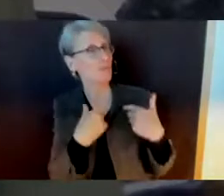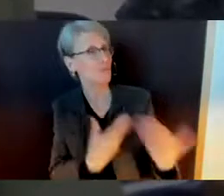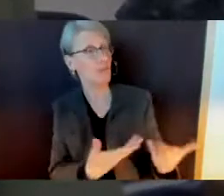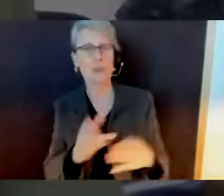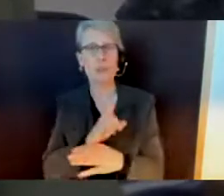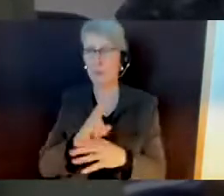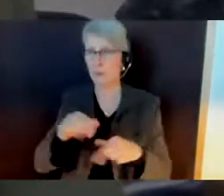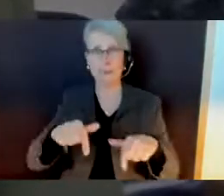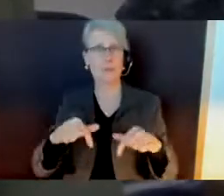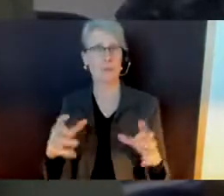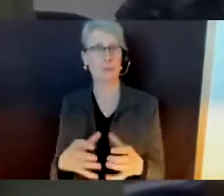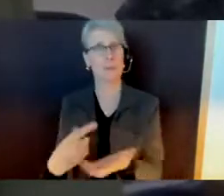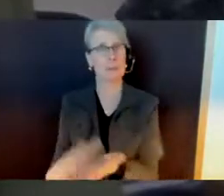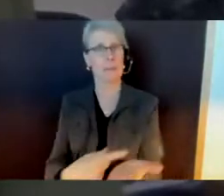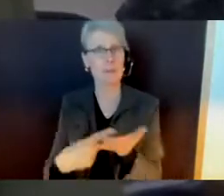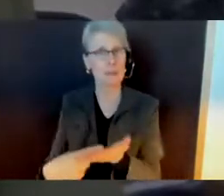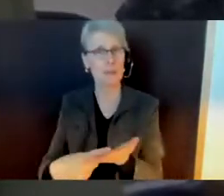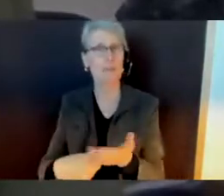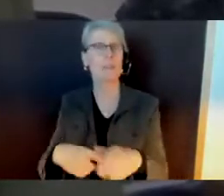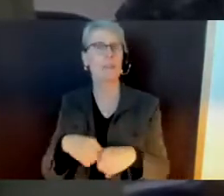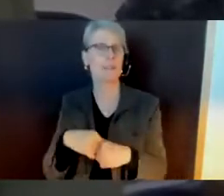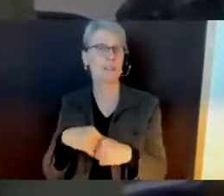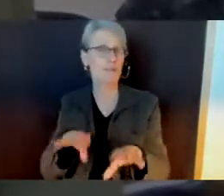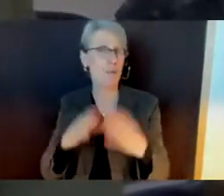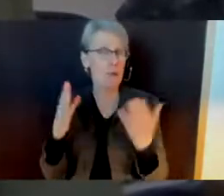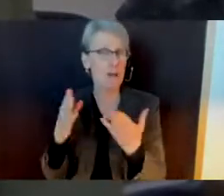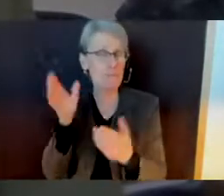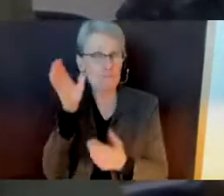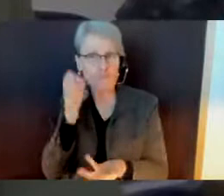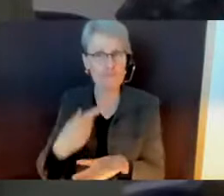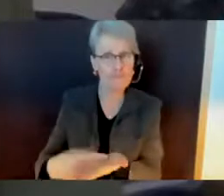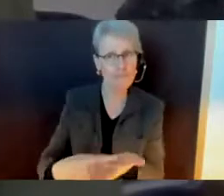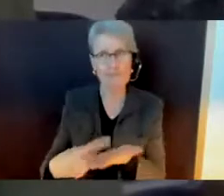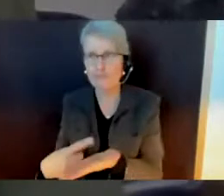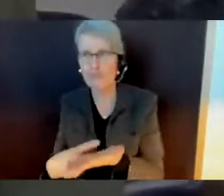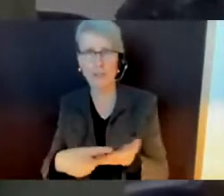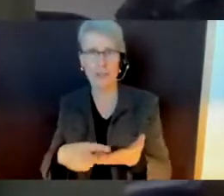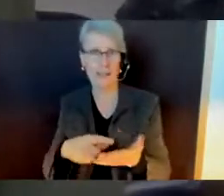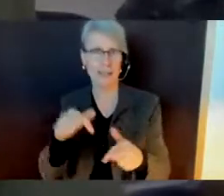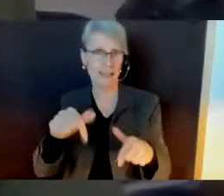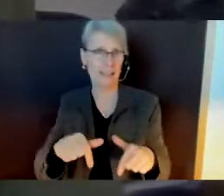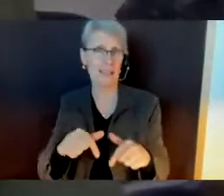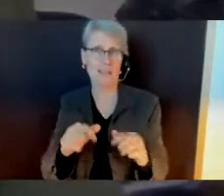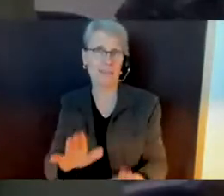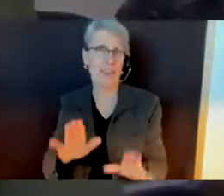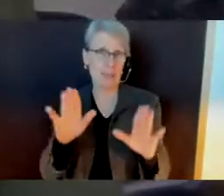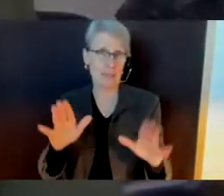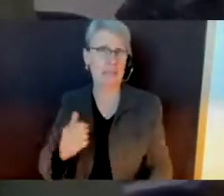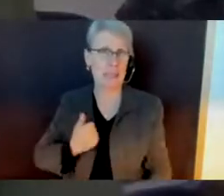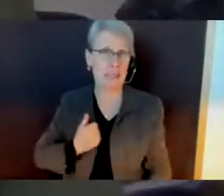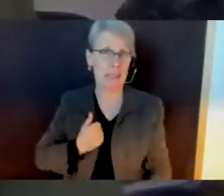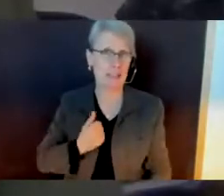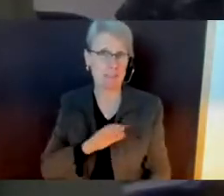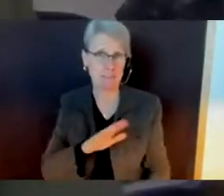collectively through these discussions and through those conversations beyond these discussions that are happening in this